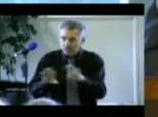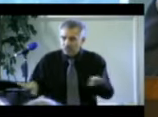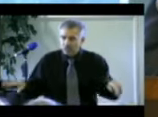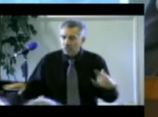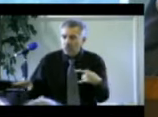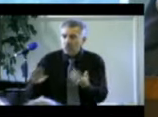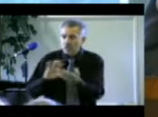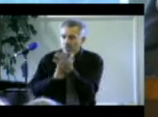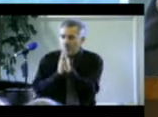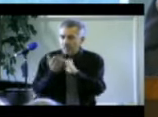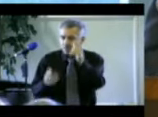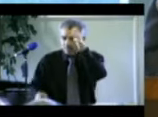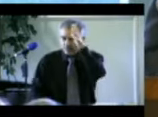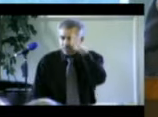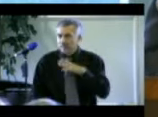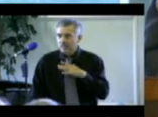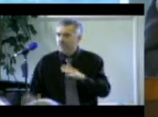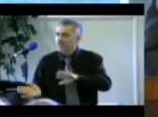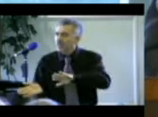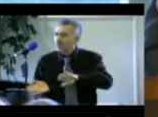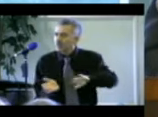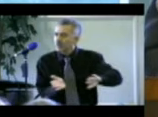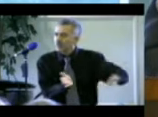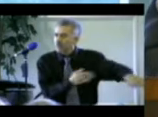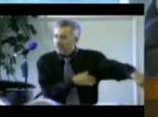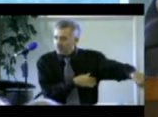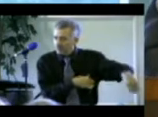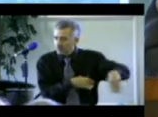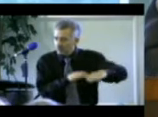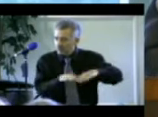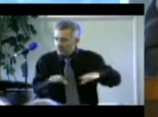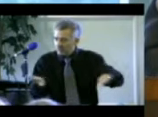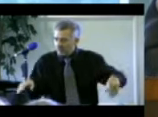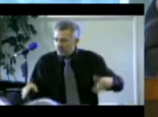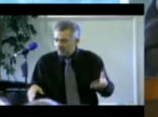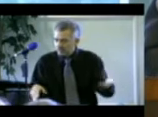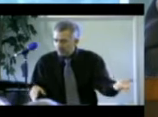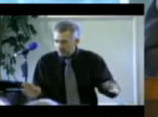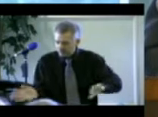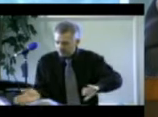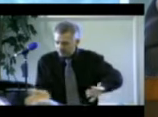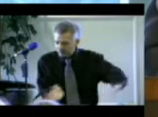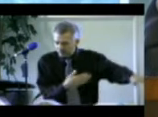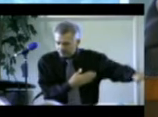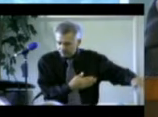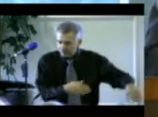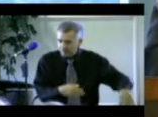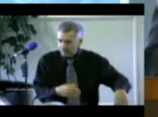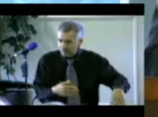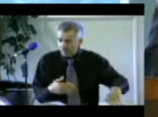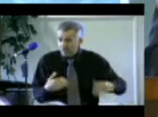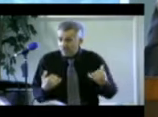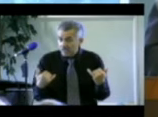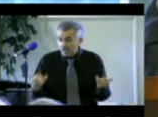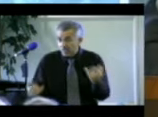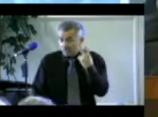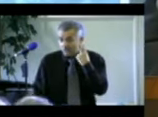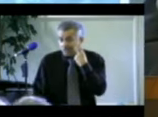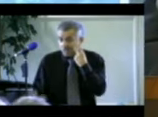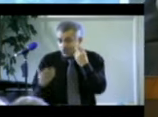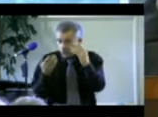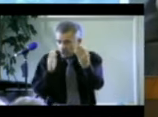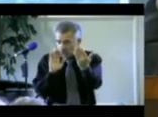became a man, I put away the ways of childhood. For now we see only a reflection